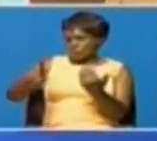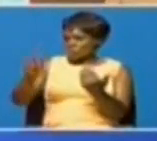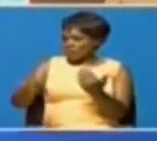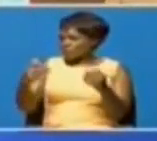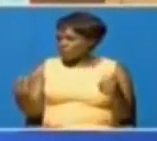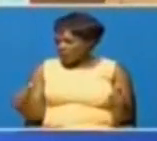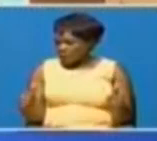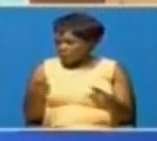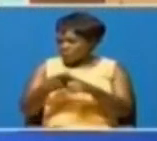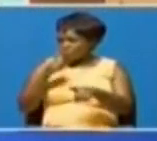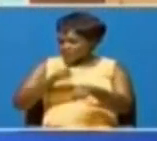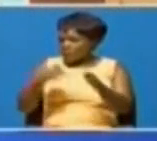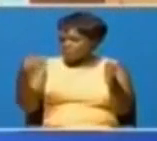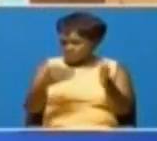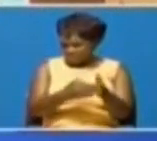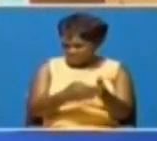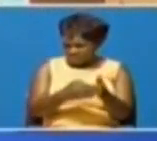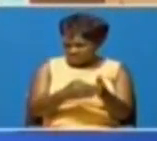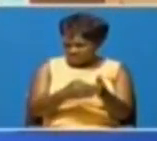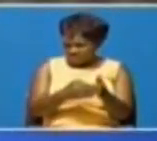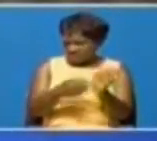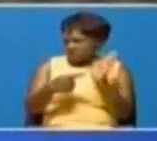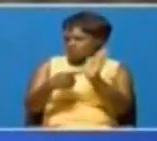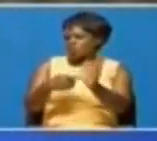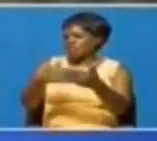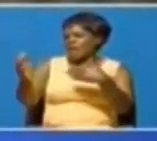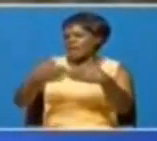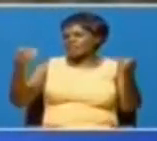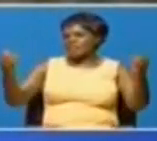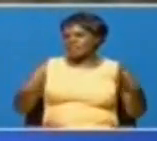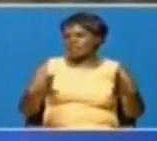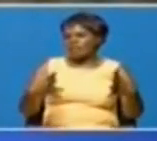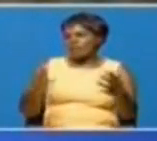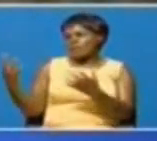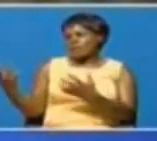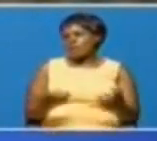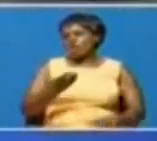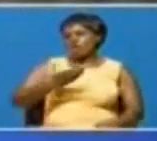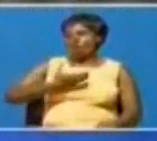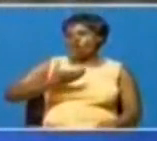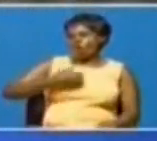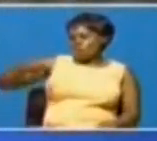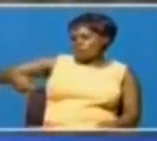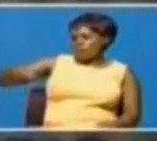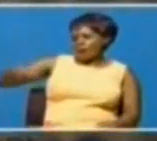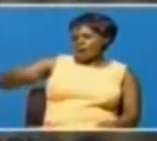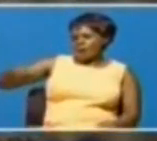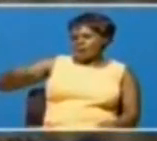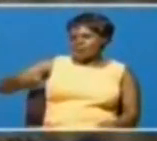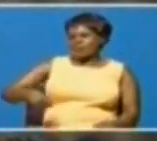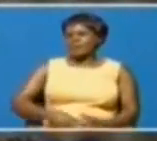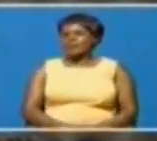market since the ban took effect, the writing is clear. Bring your own shopping bag. Caroline B, KTN